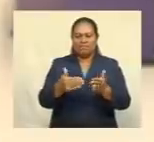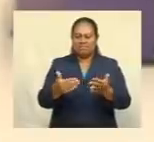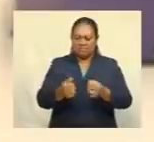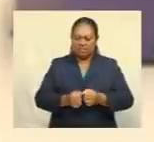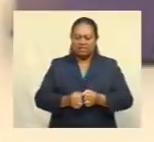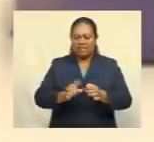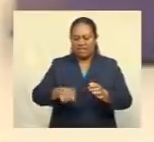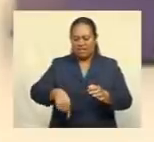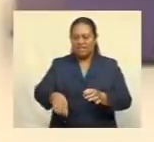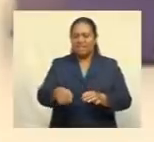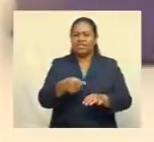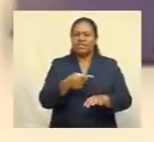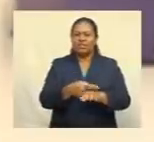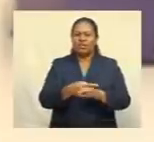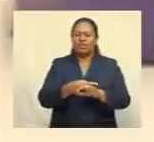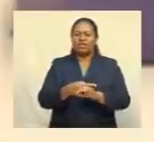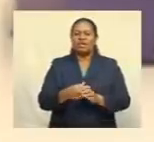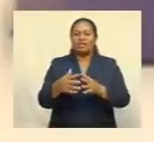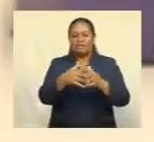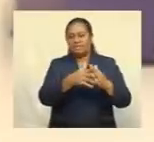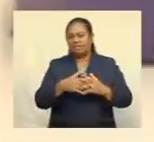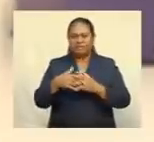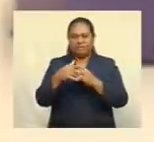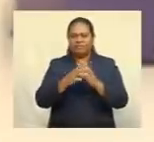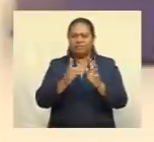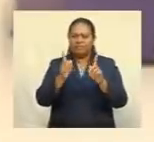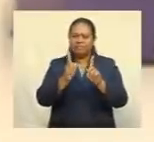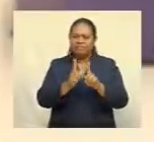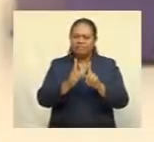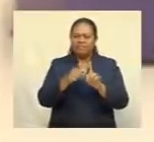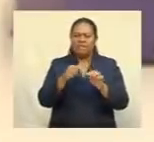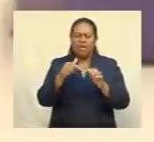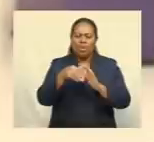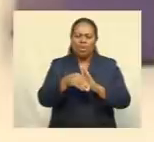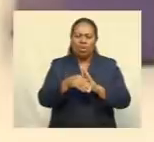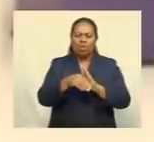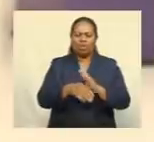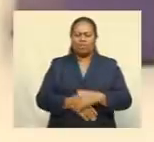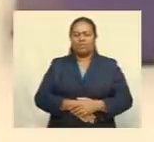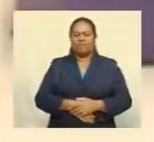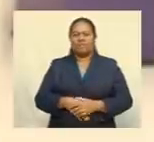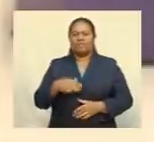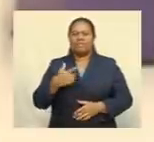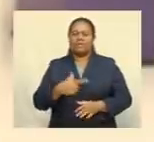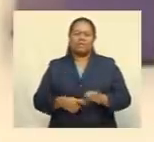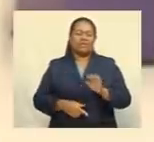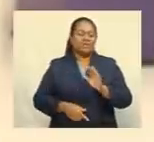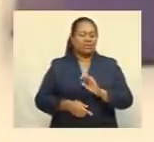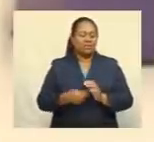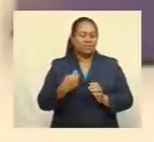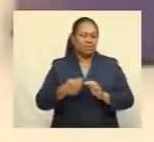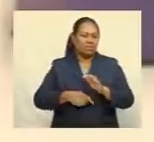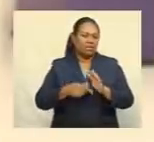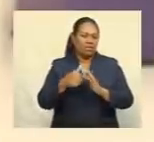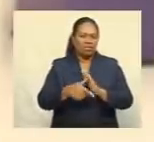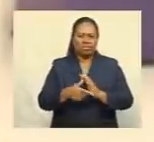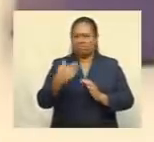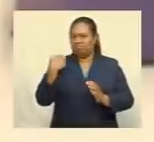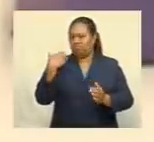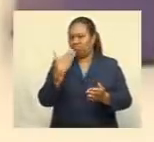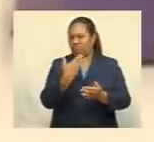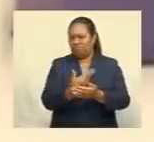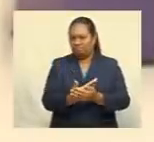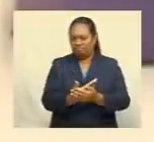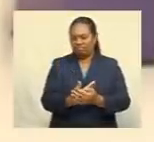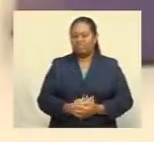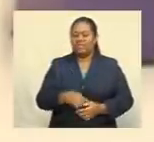week, the US dollar was pinned near a one-month low today, with Treasury yields near their lowest more than a month. This came